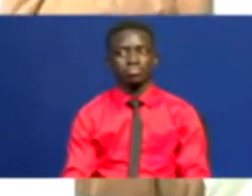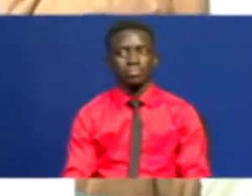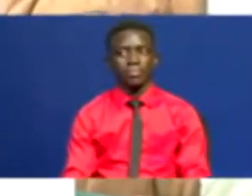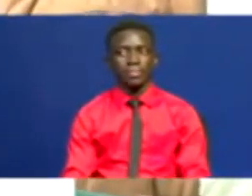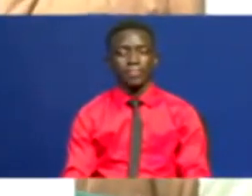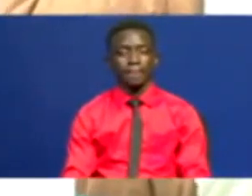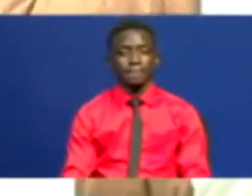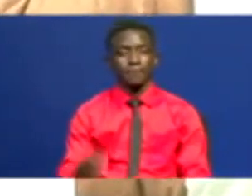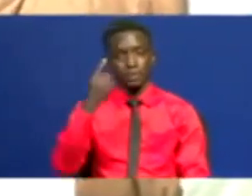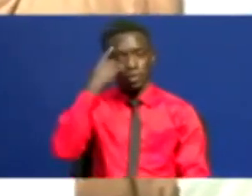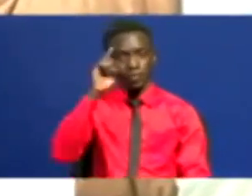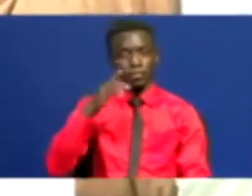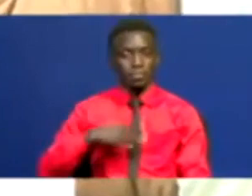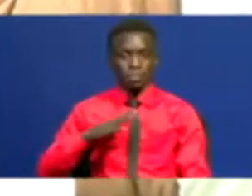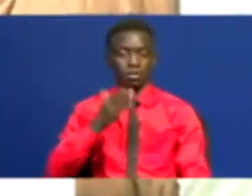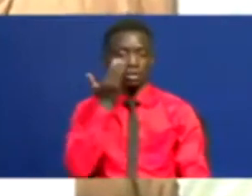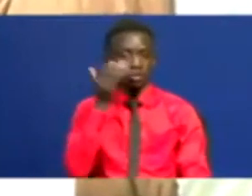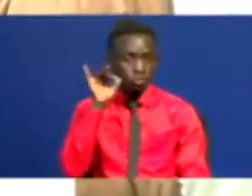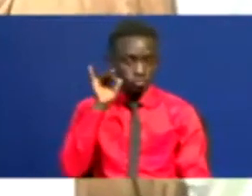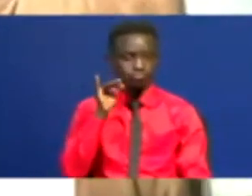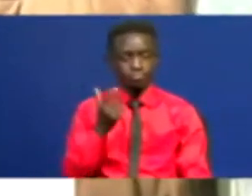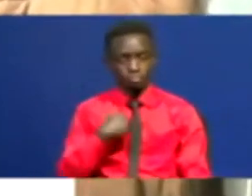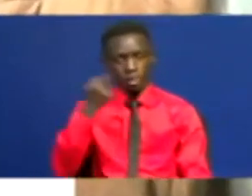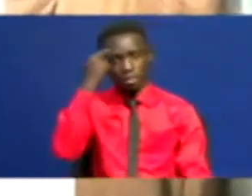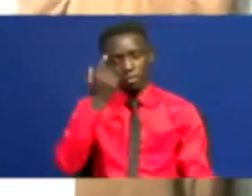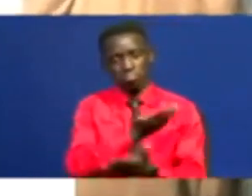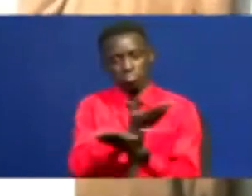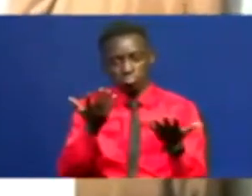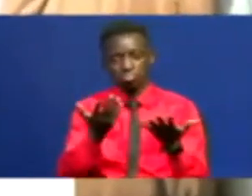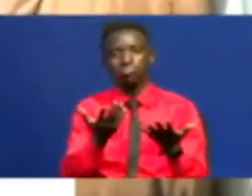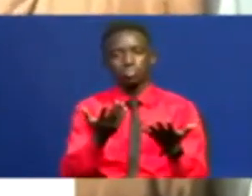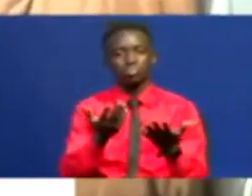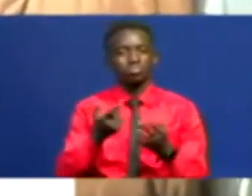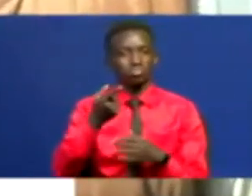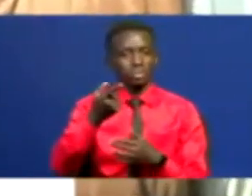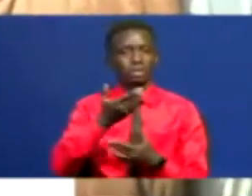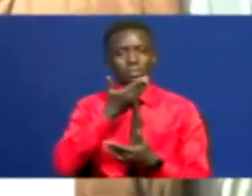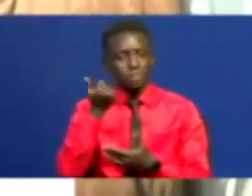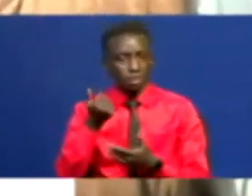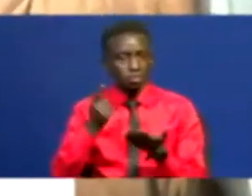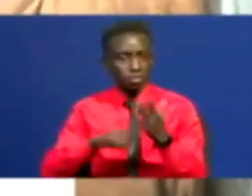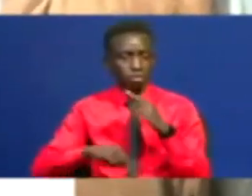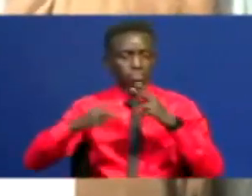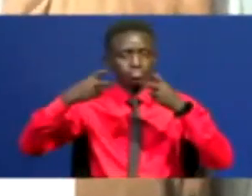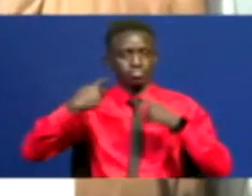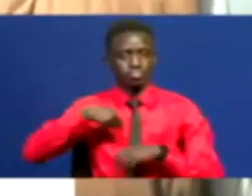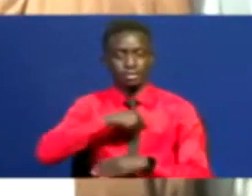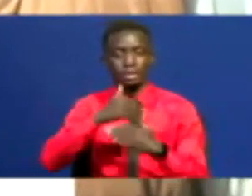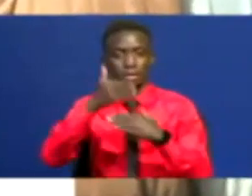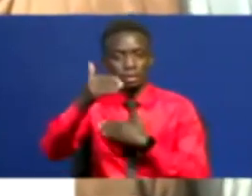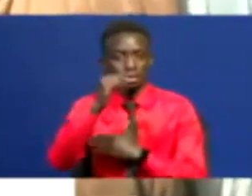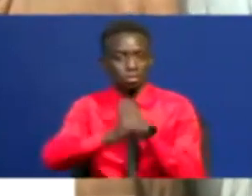For the people of Isiolo, I think you'll gauge us in the next 1 year to ensure that whatever we have